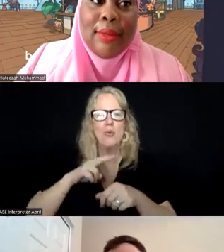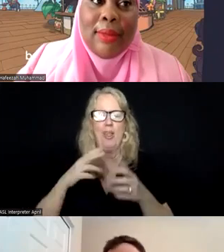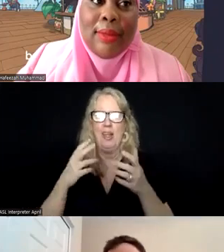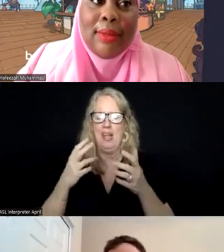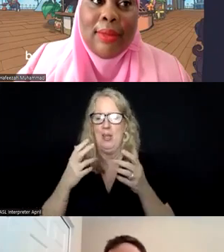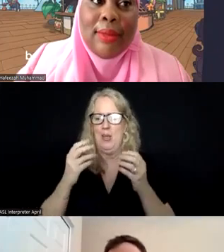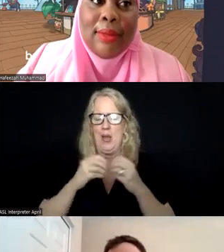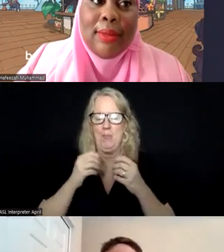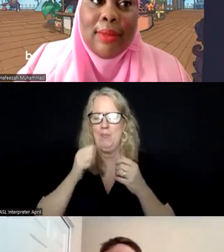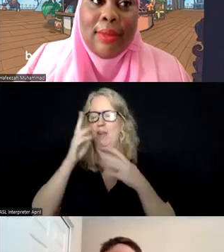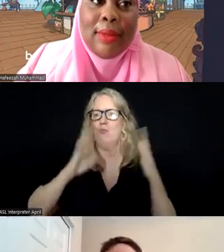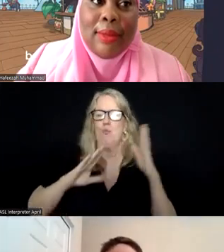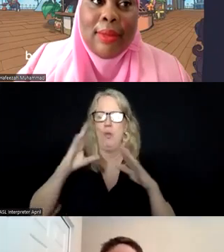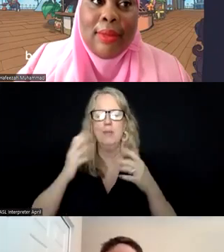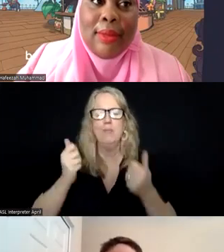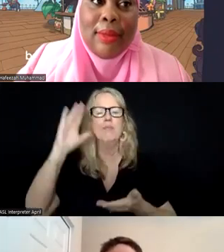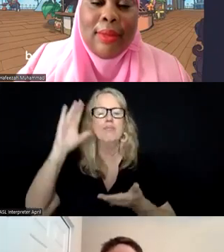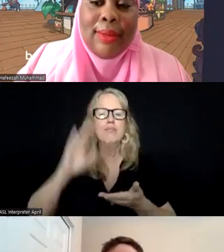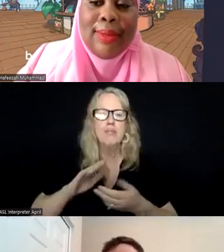notes done. It takes the stress away.